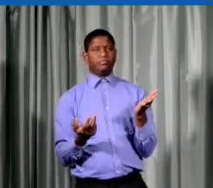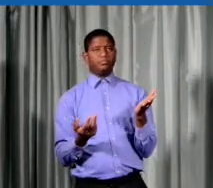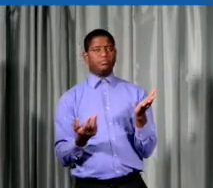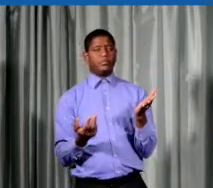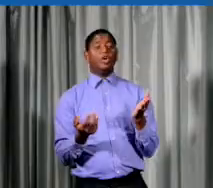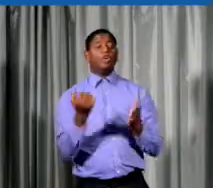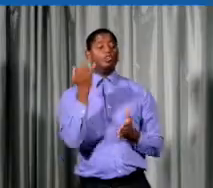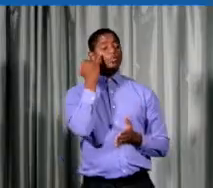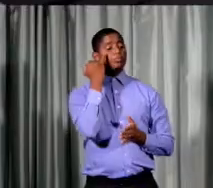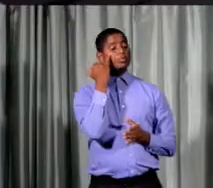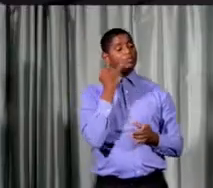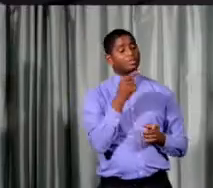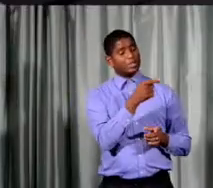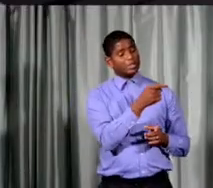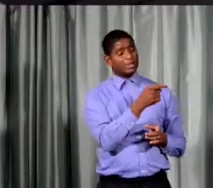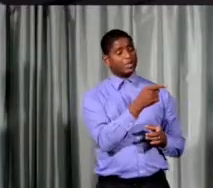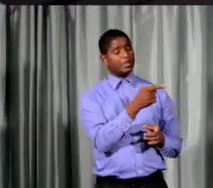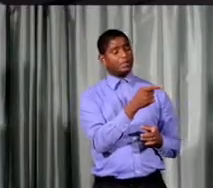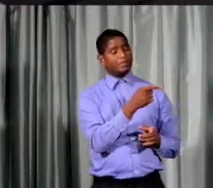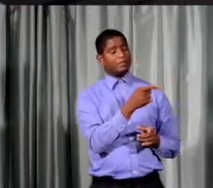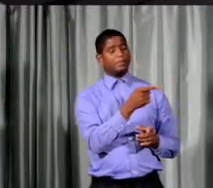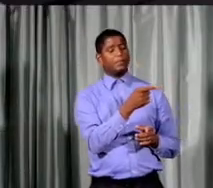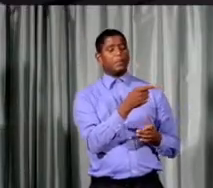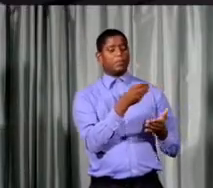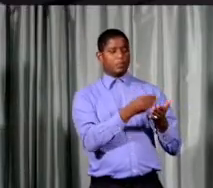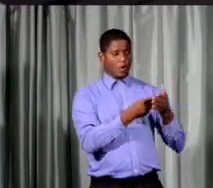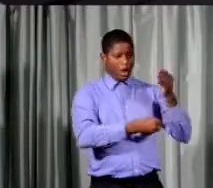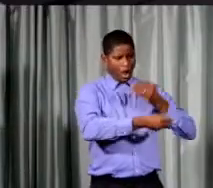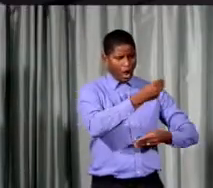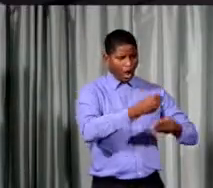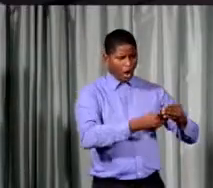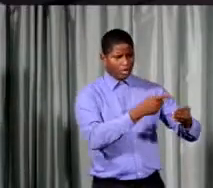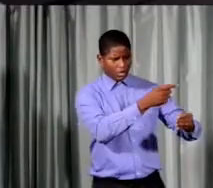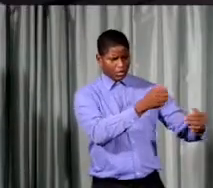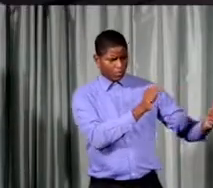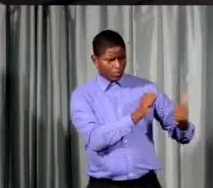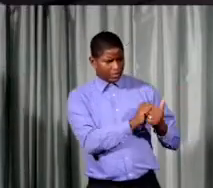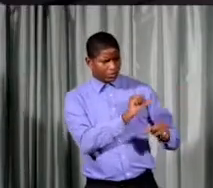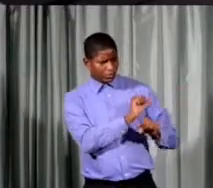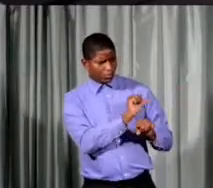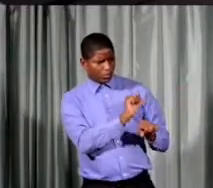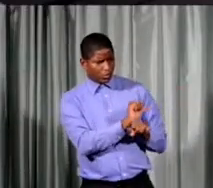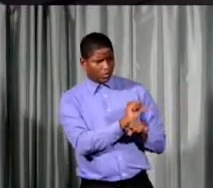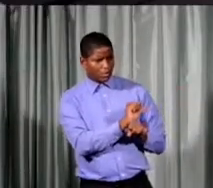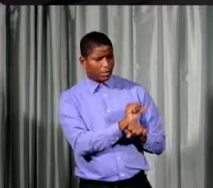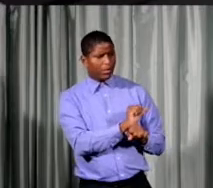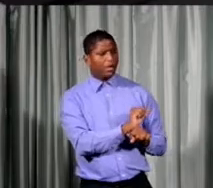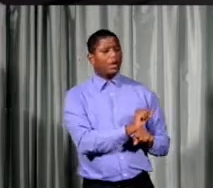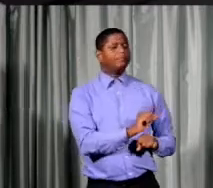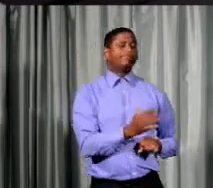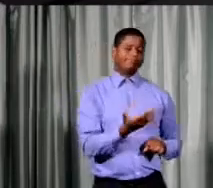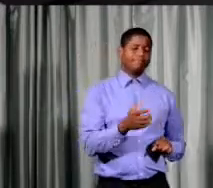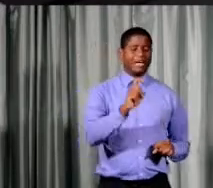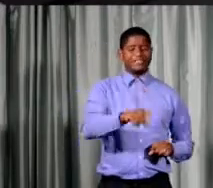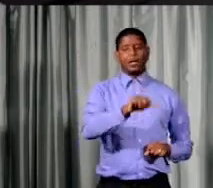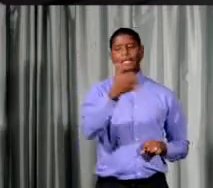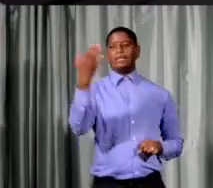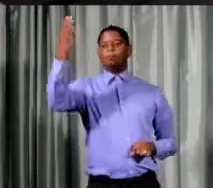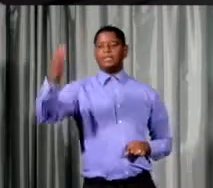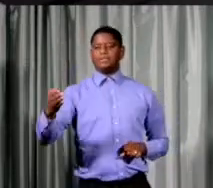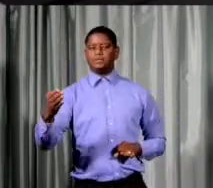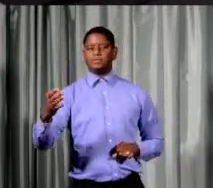with you, nothing is wrong with once a year somebody else coming and checking what they do. That is what companies do. That is what an auditor